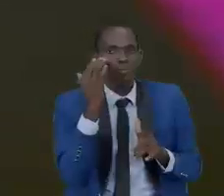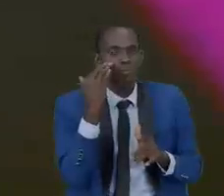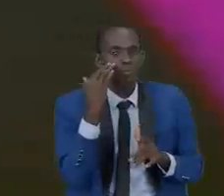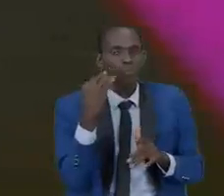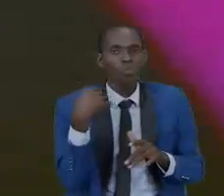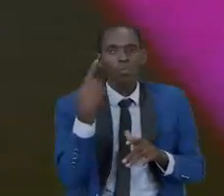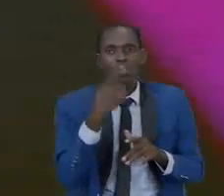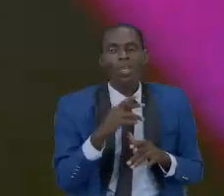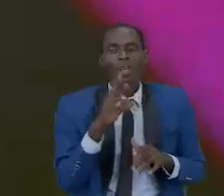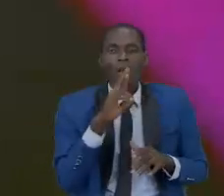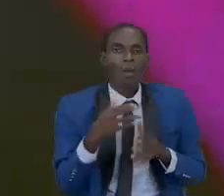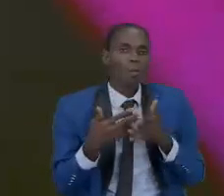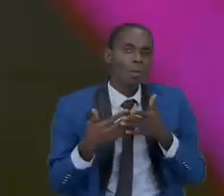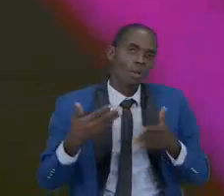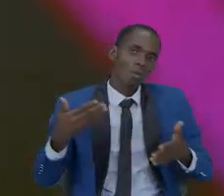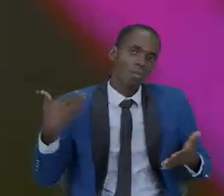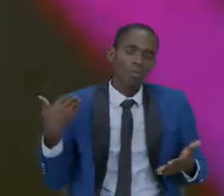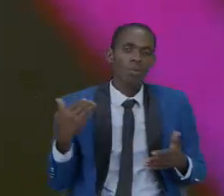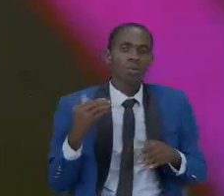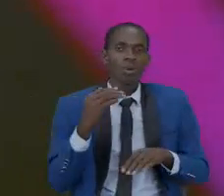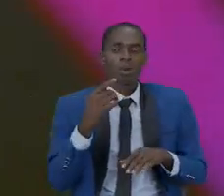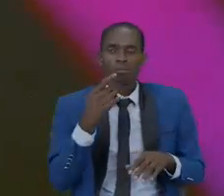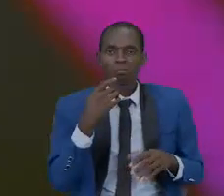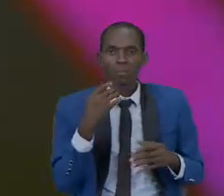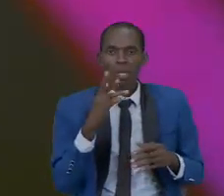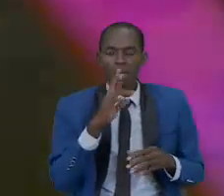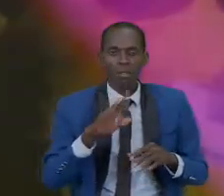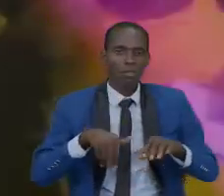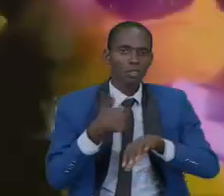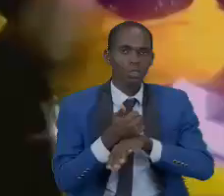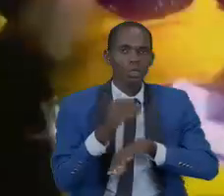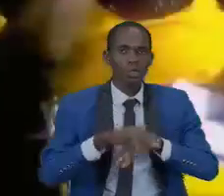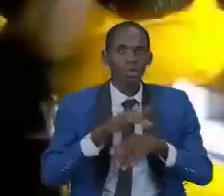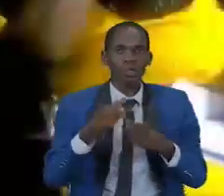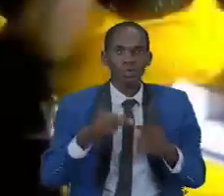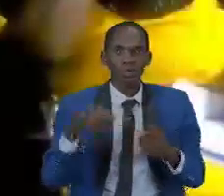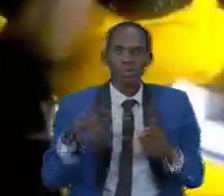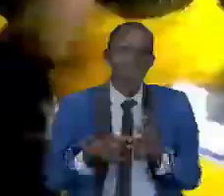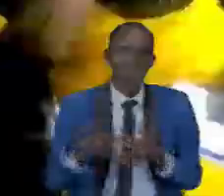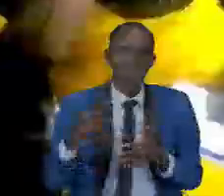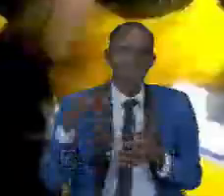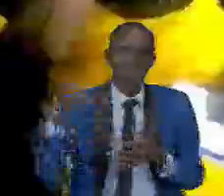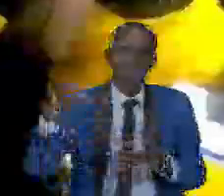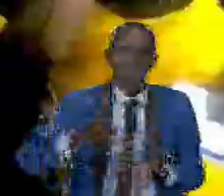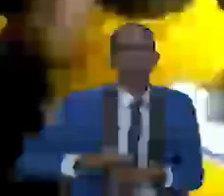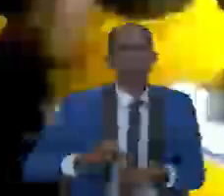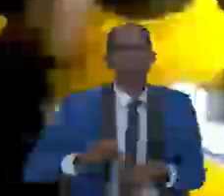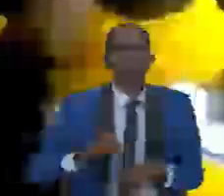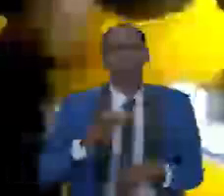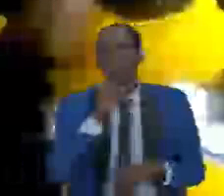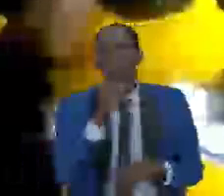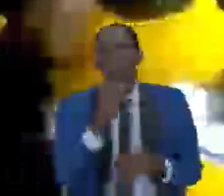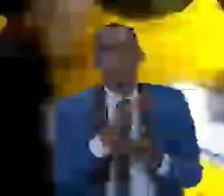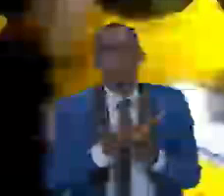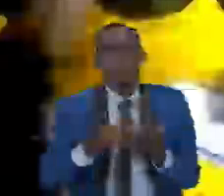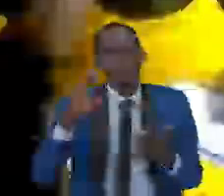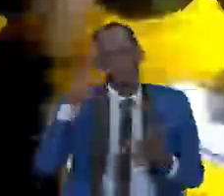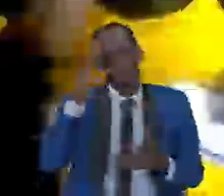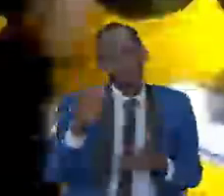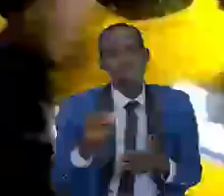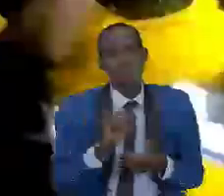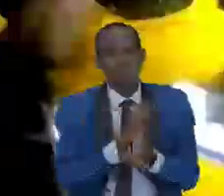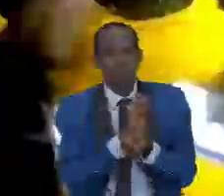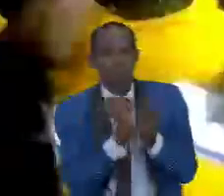the age until this condemnation on Godly men turning the grace